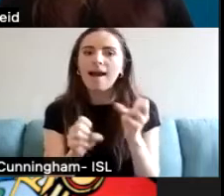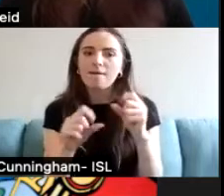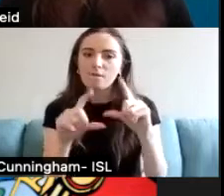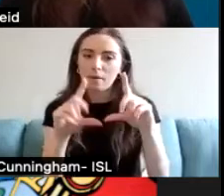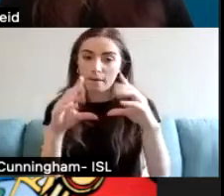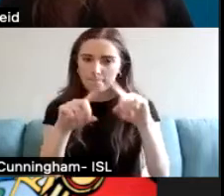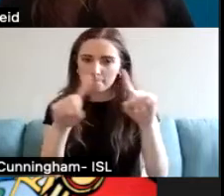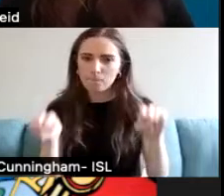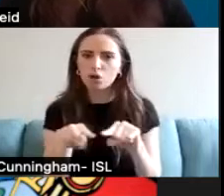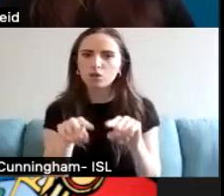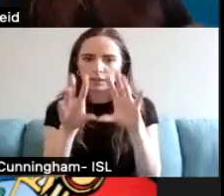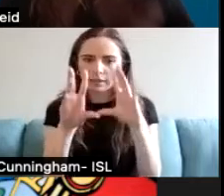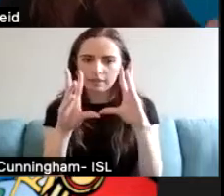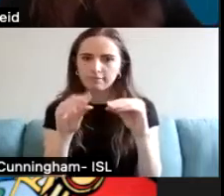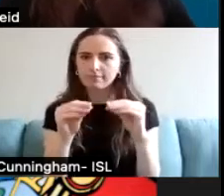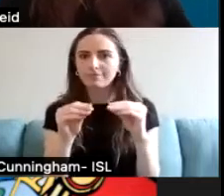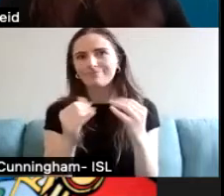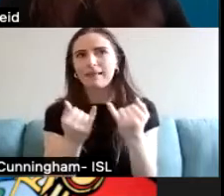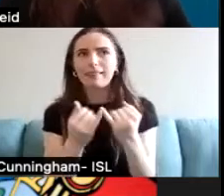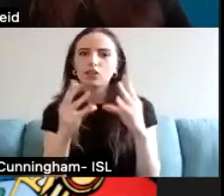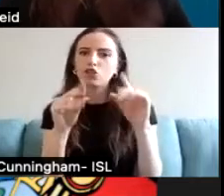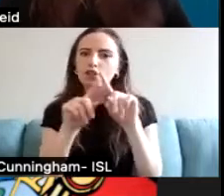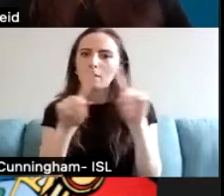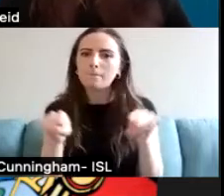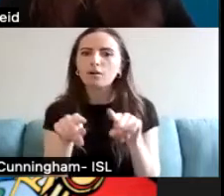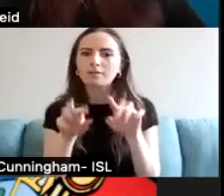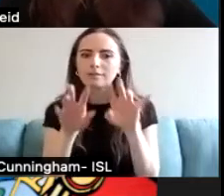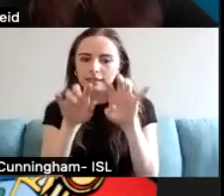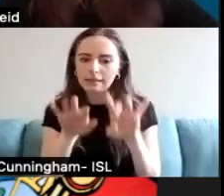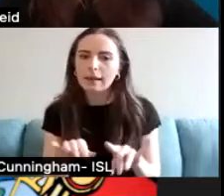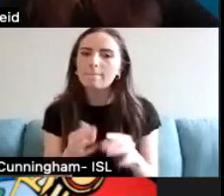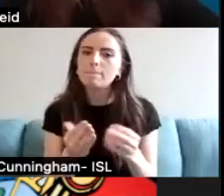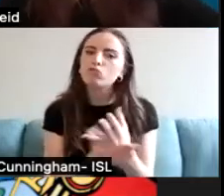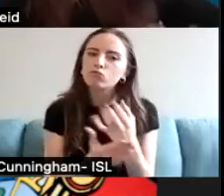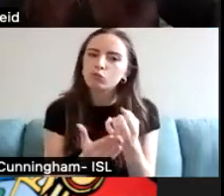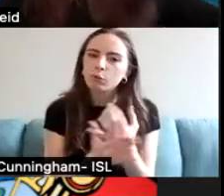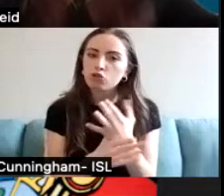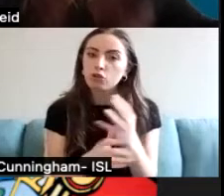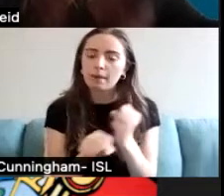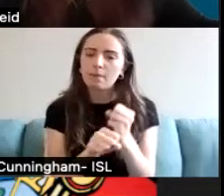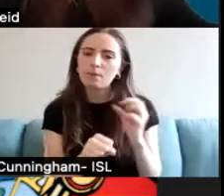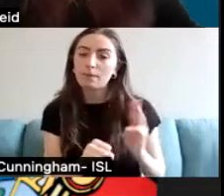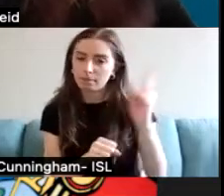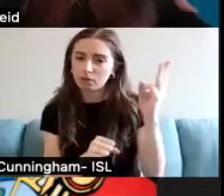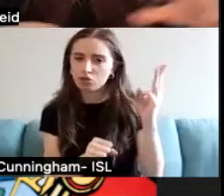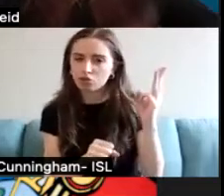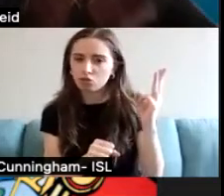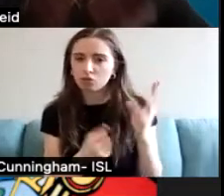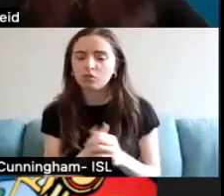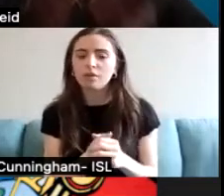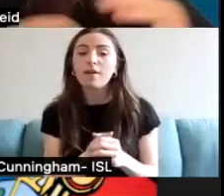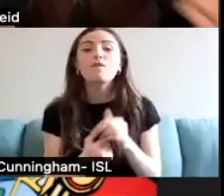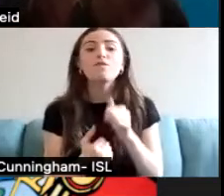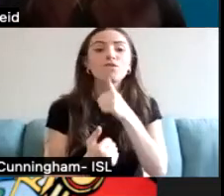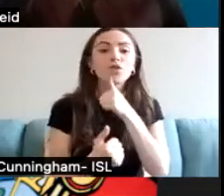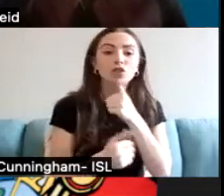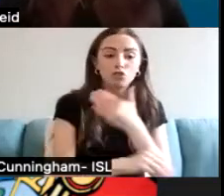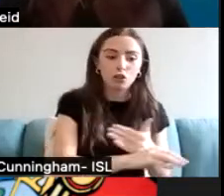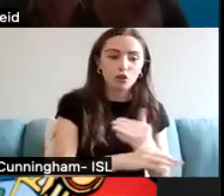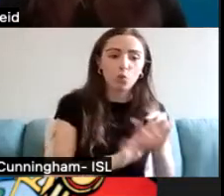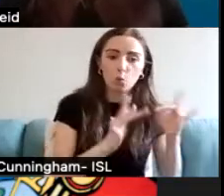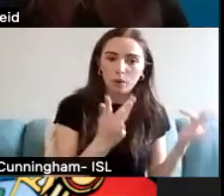text. So this is really important, and this is done on websites as well. It was initially done on websites, but now it's being done